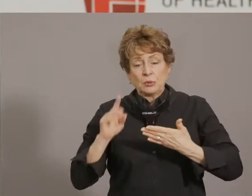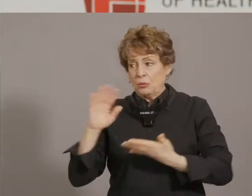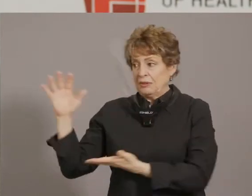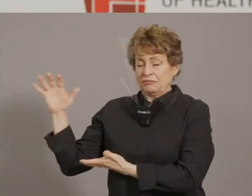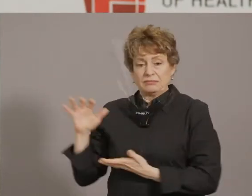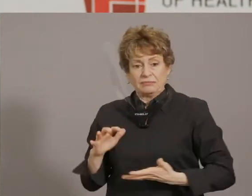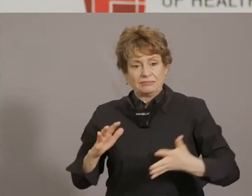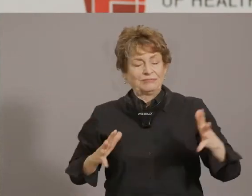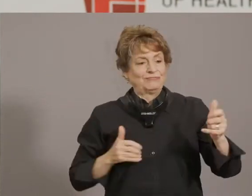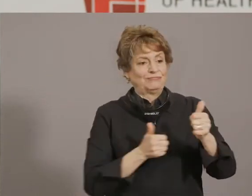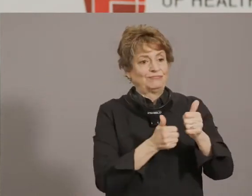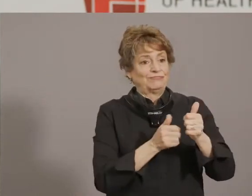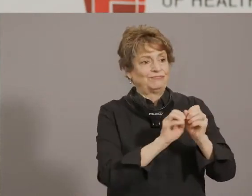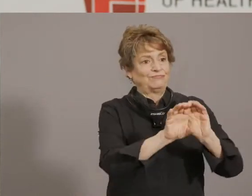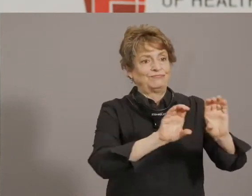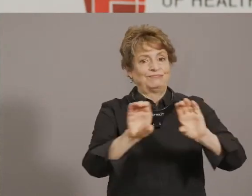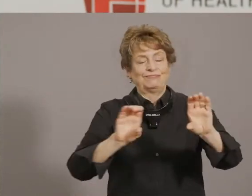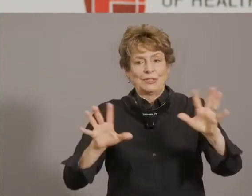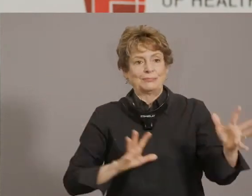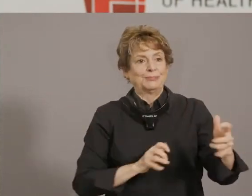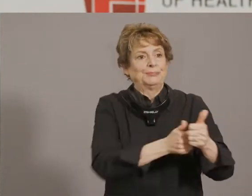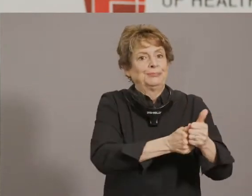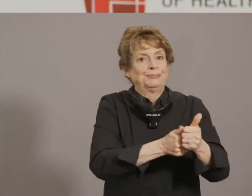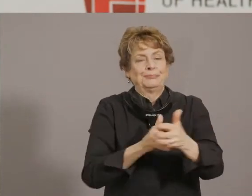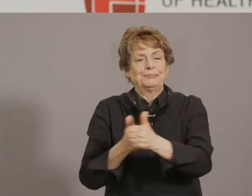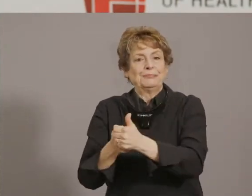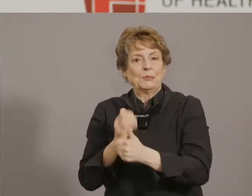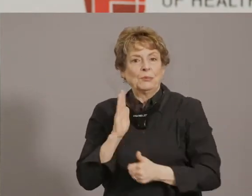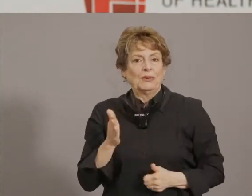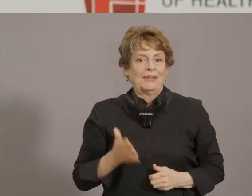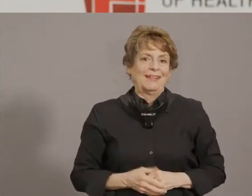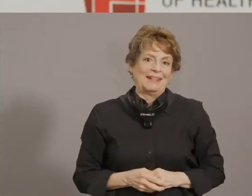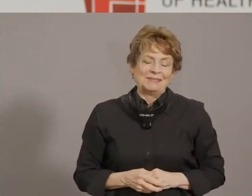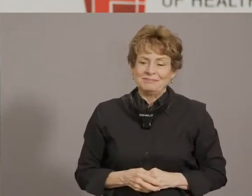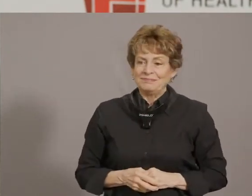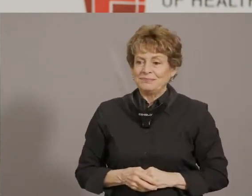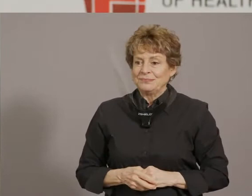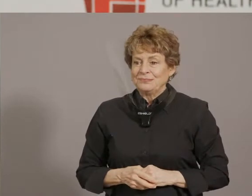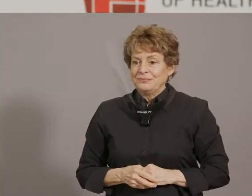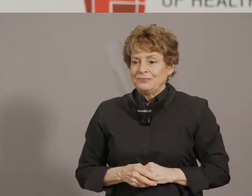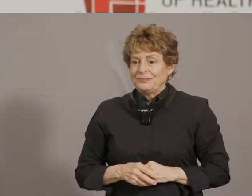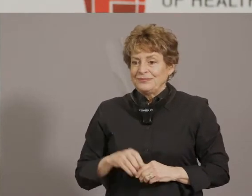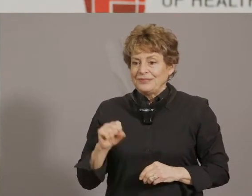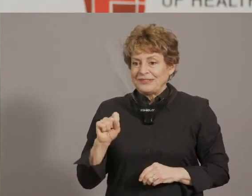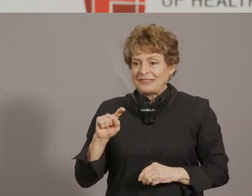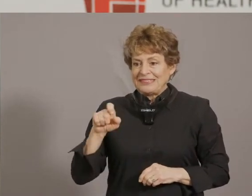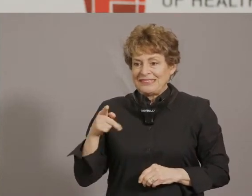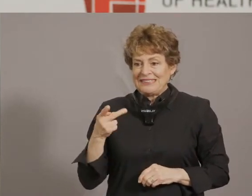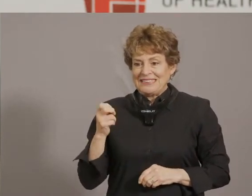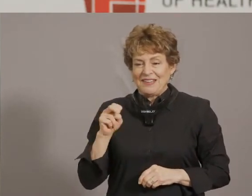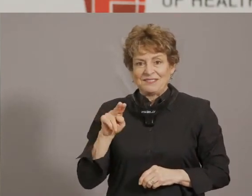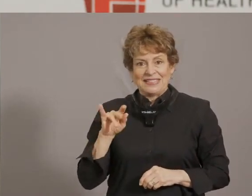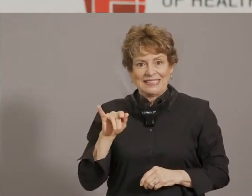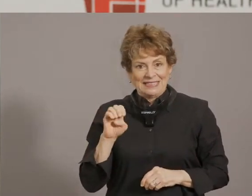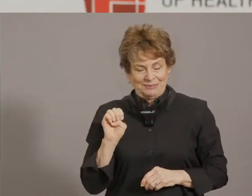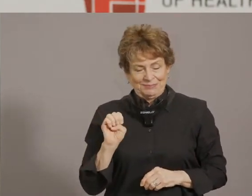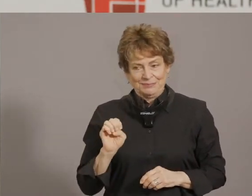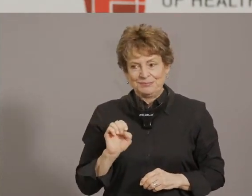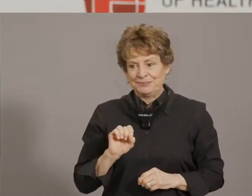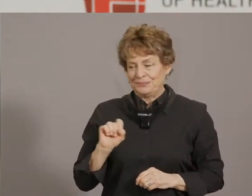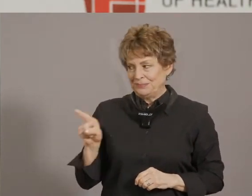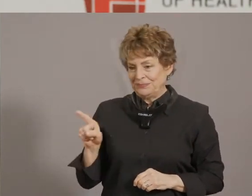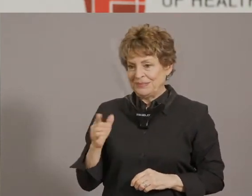Perfect. Thank you. Stephanie Ennis. Hi, Stephanie. Hi, Dr. Christ. Thanks for taking our